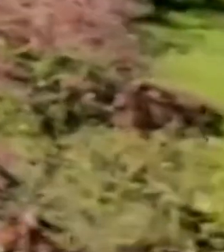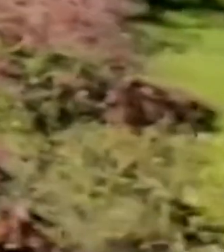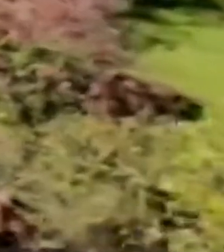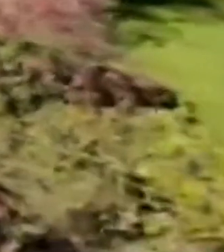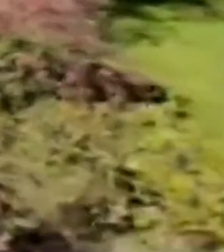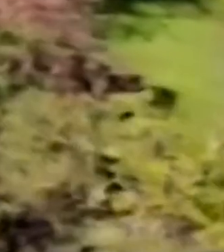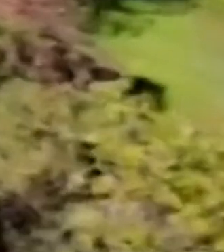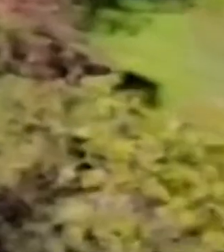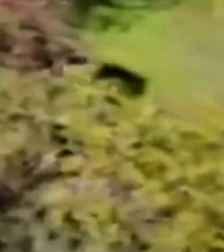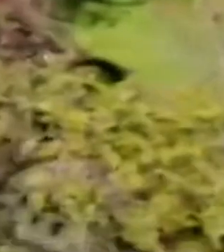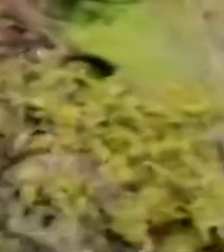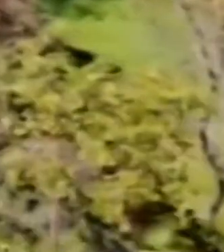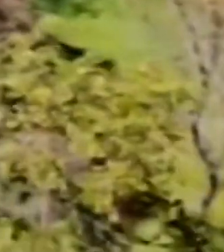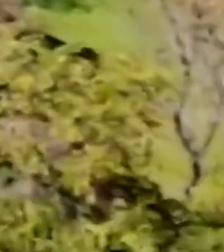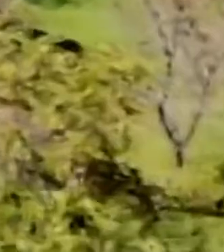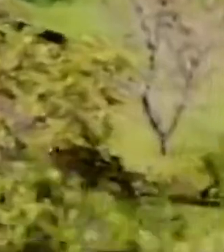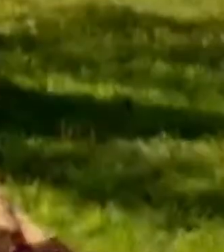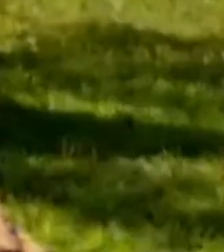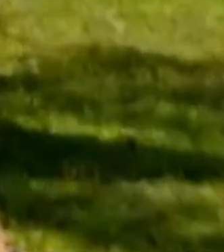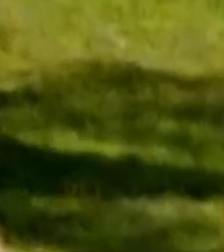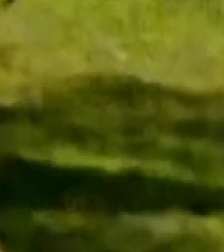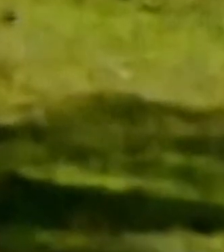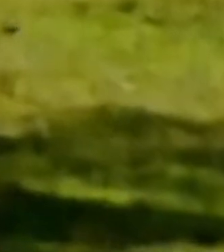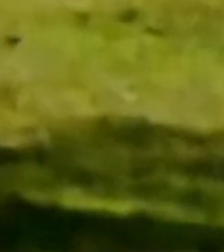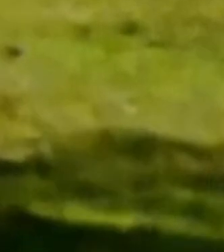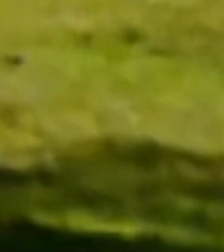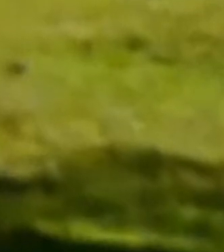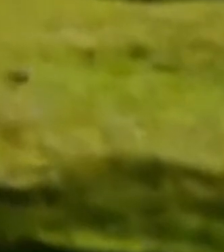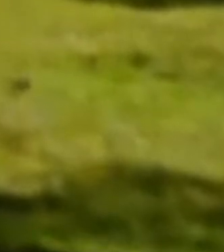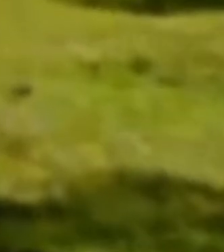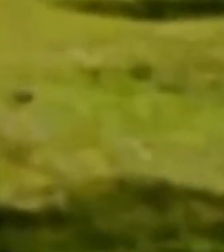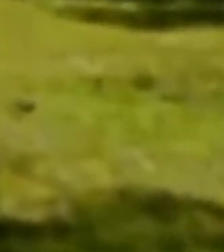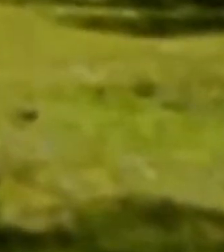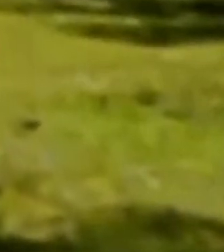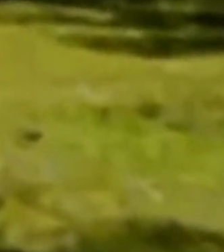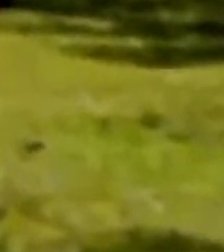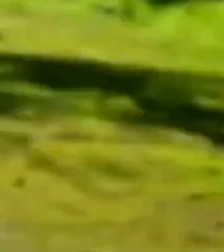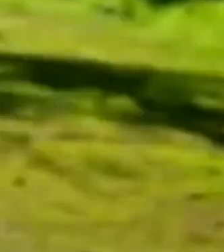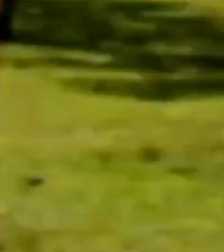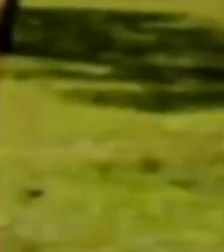From Kwabulozi to Kabwata, we here to glorify Jesus.